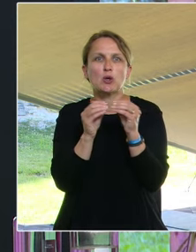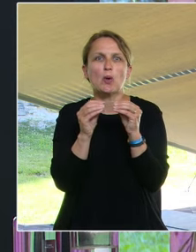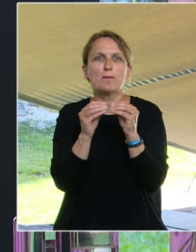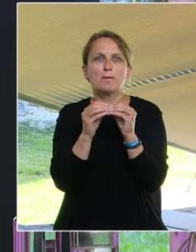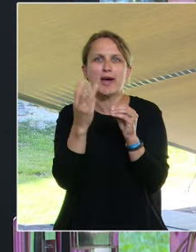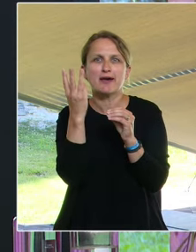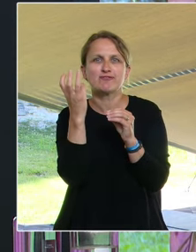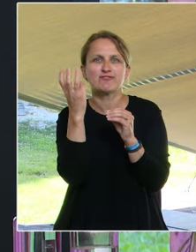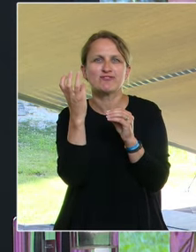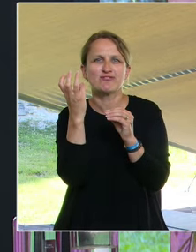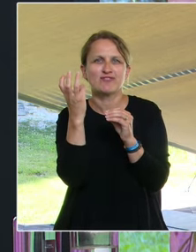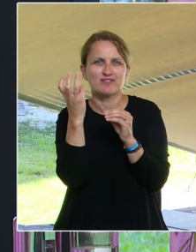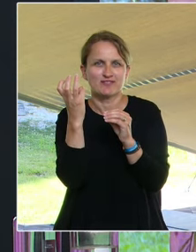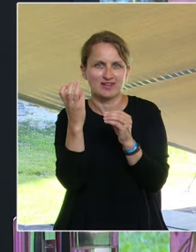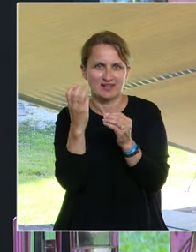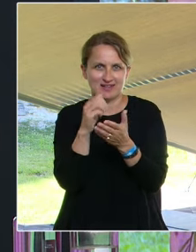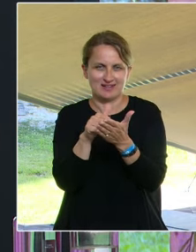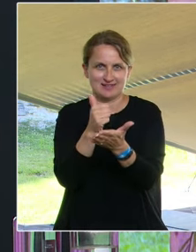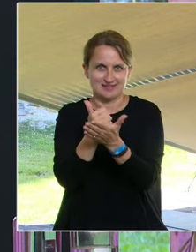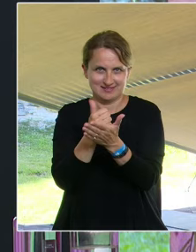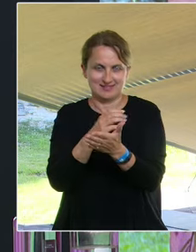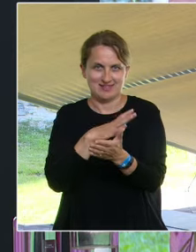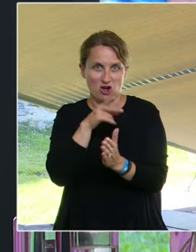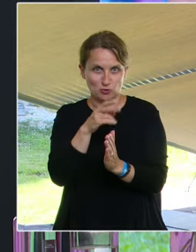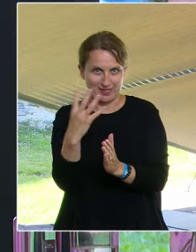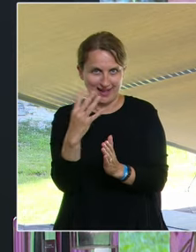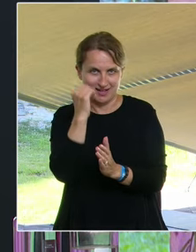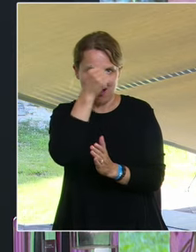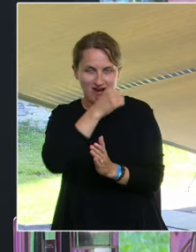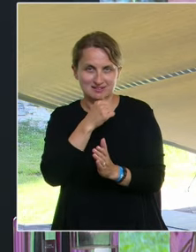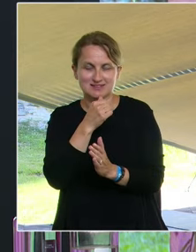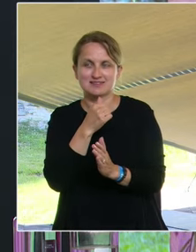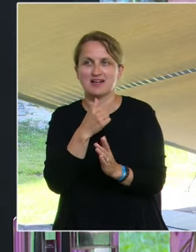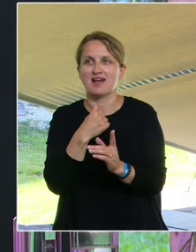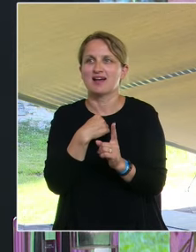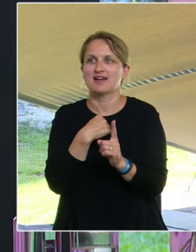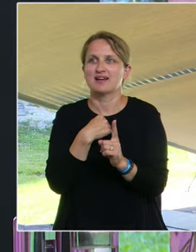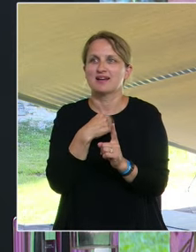places where you could access this magical thing called Wi-Fi. And in many ways, you know,